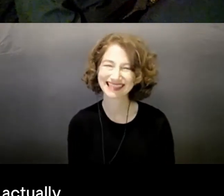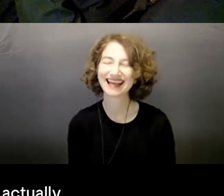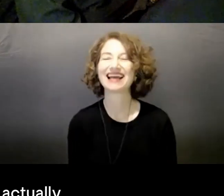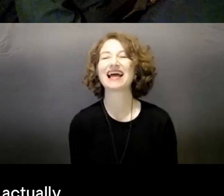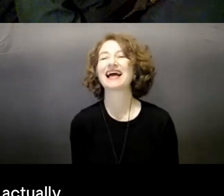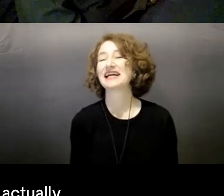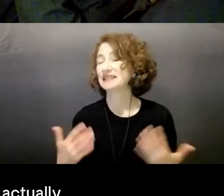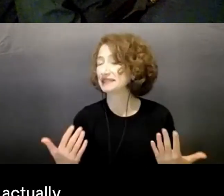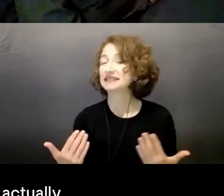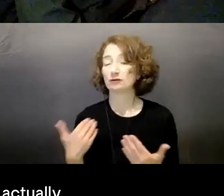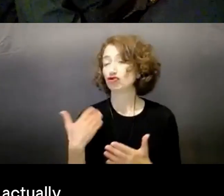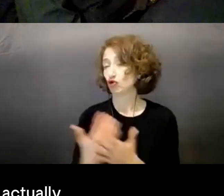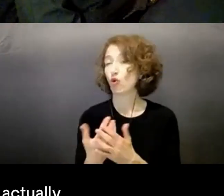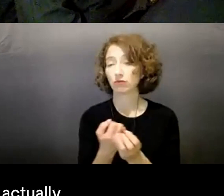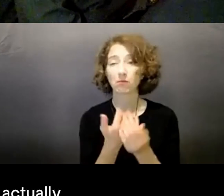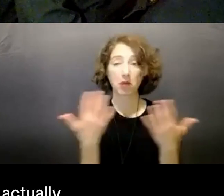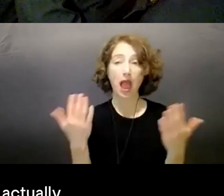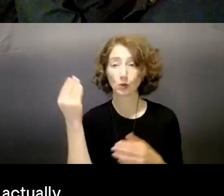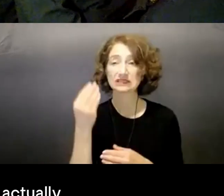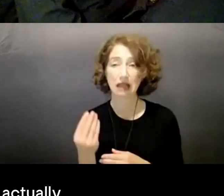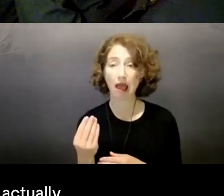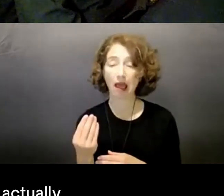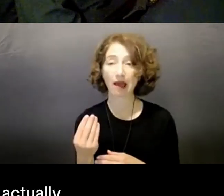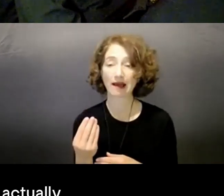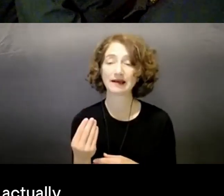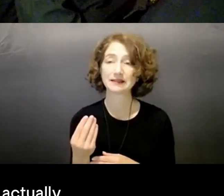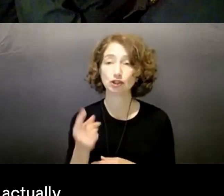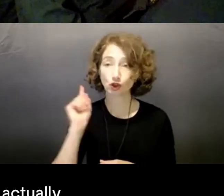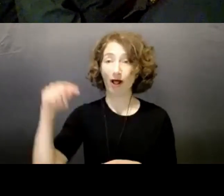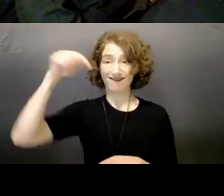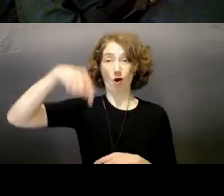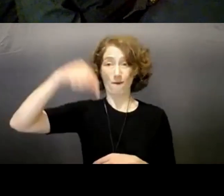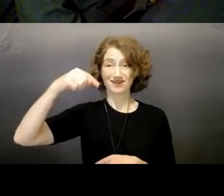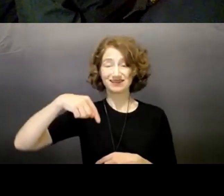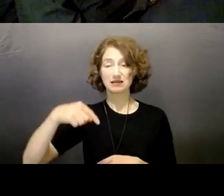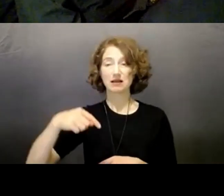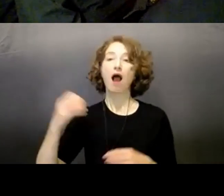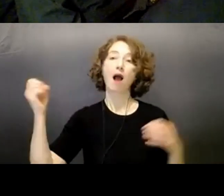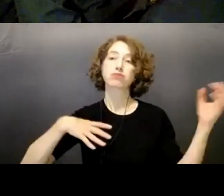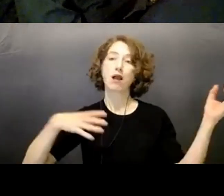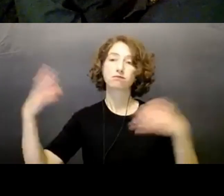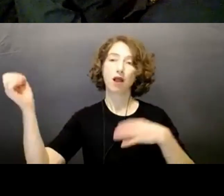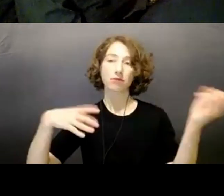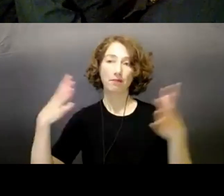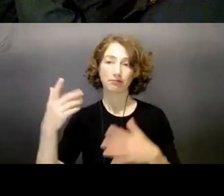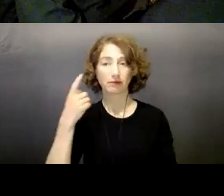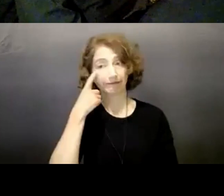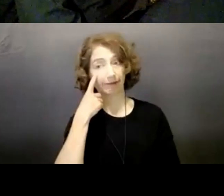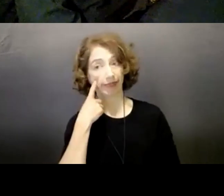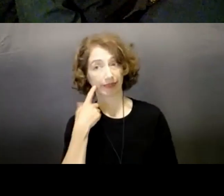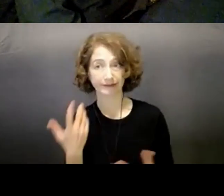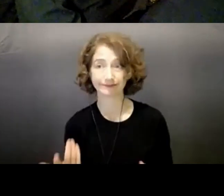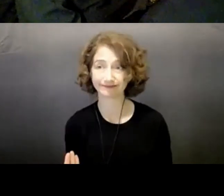artists who canceled on being part of the conference. Also, yeah, kind